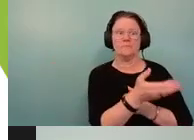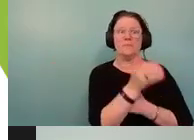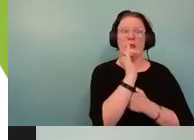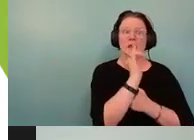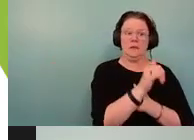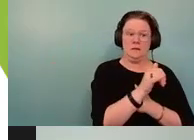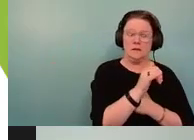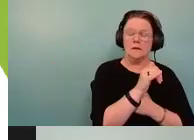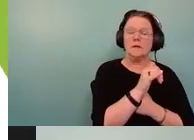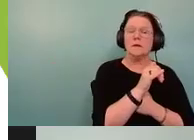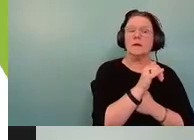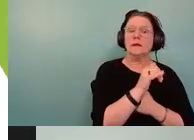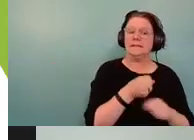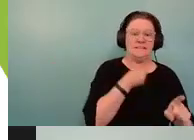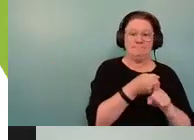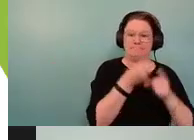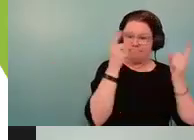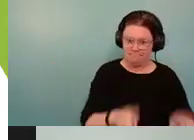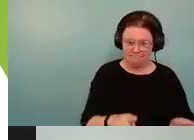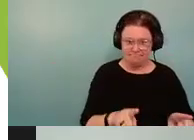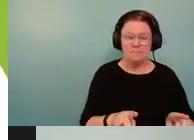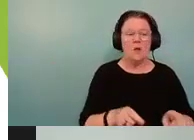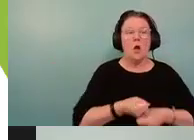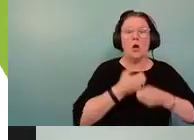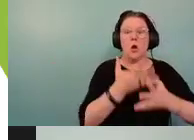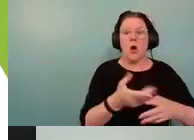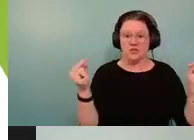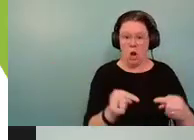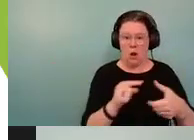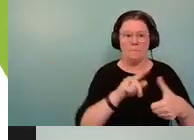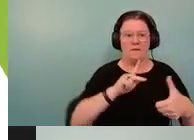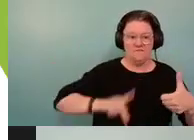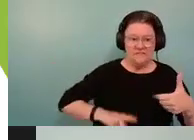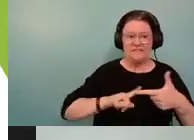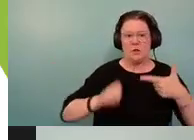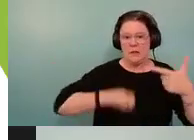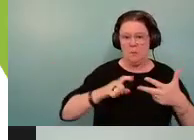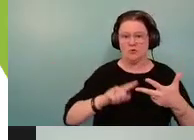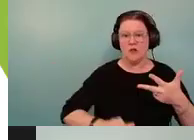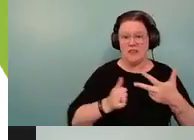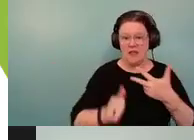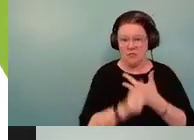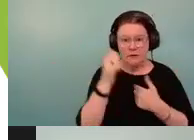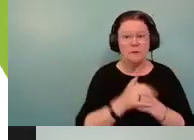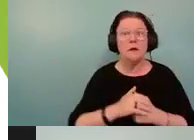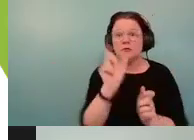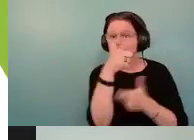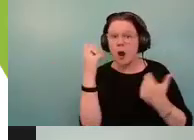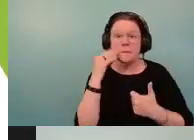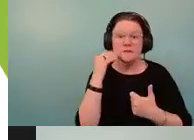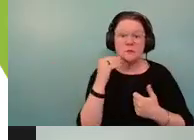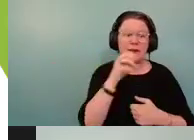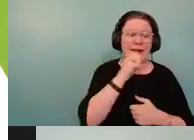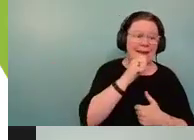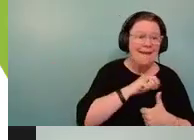physical harm, emotional harm, or life-threatening harm. Anyone can experience trauma no matter their age, gender,